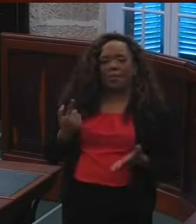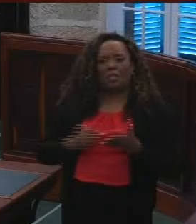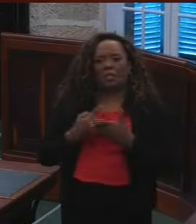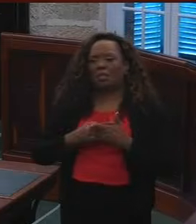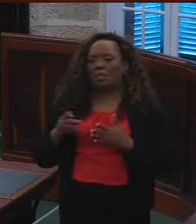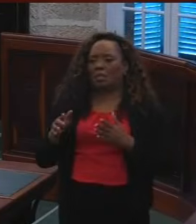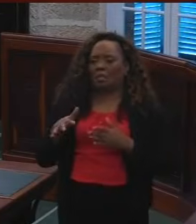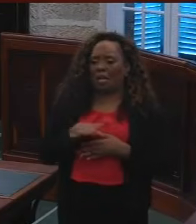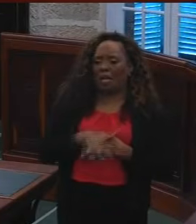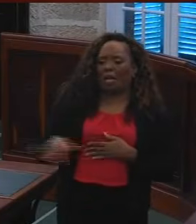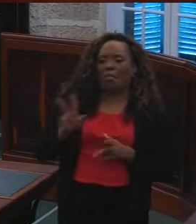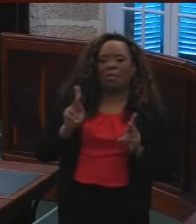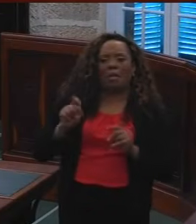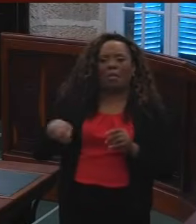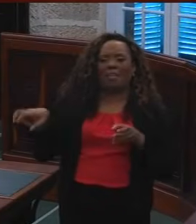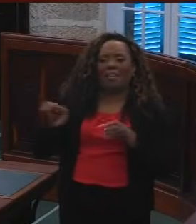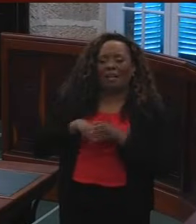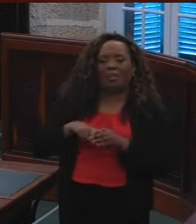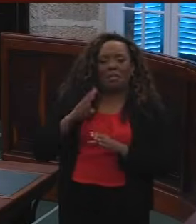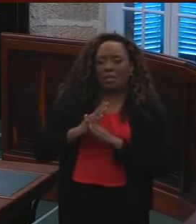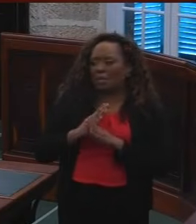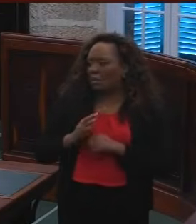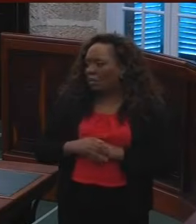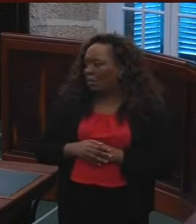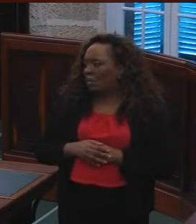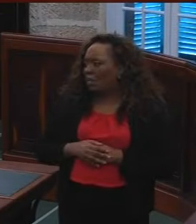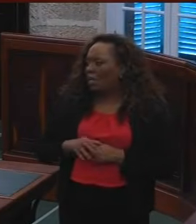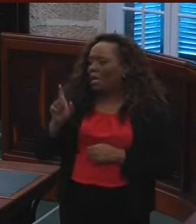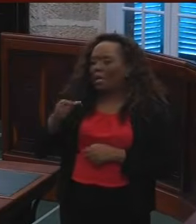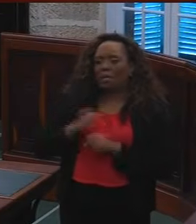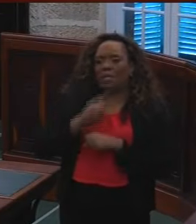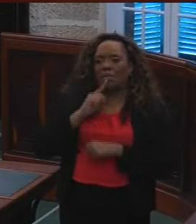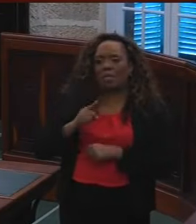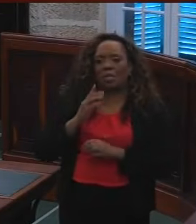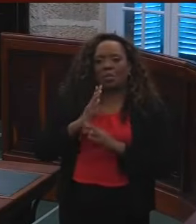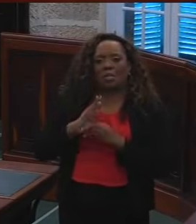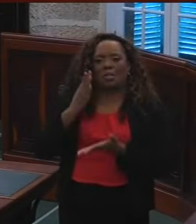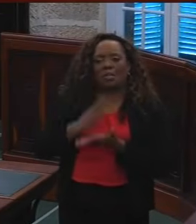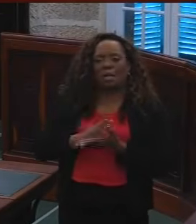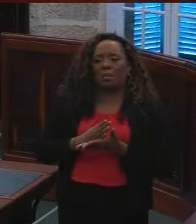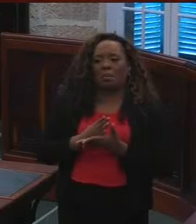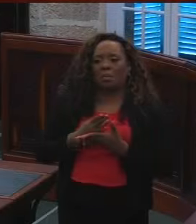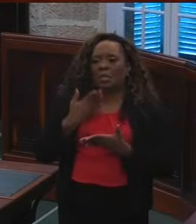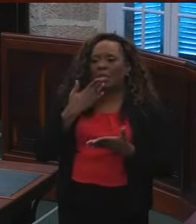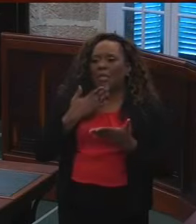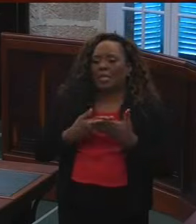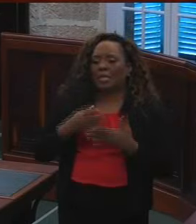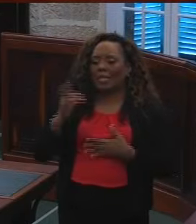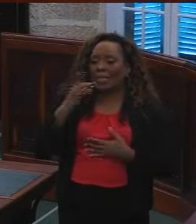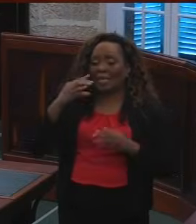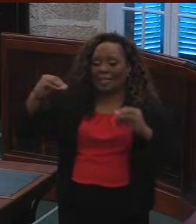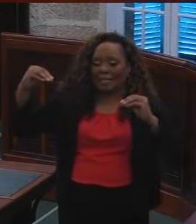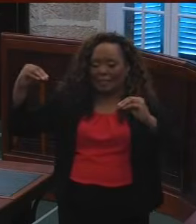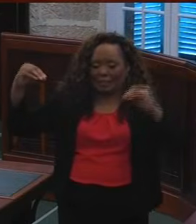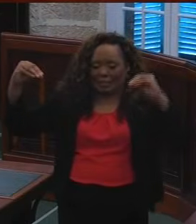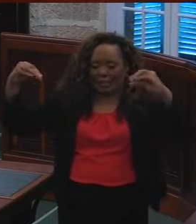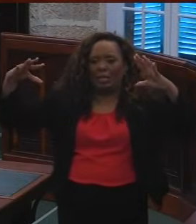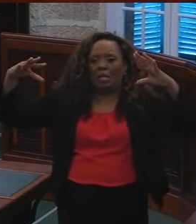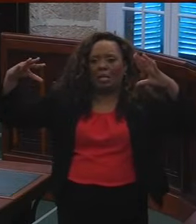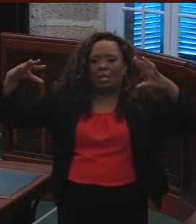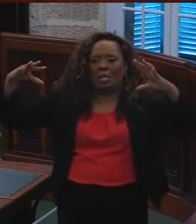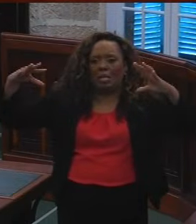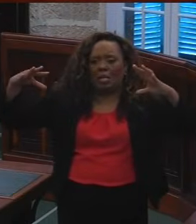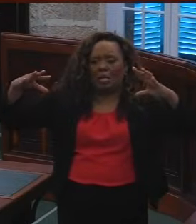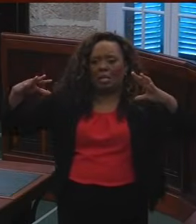bus, you must make sure to and fro that bus stop is well lit. A nice walkway, well lit and smooth, Mr. Speaker,